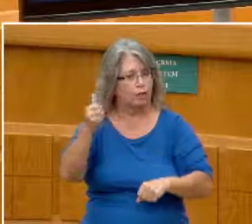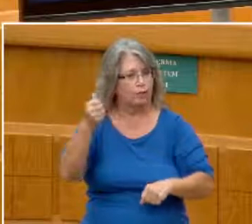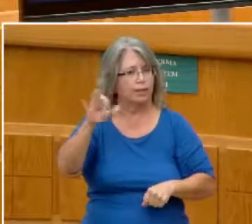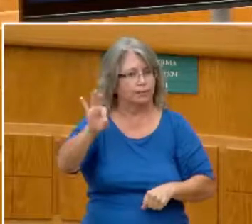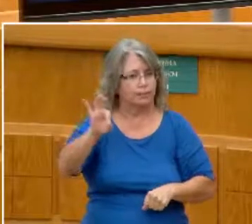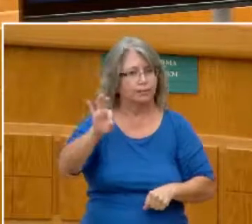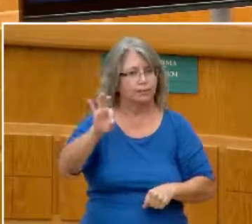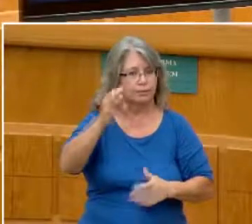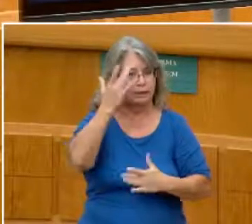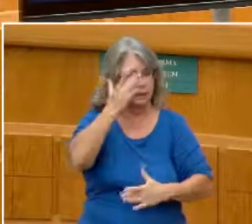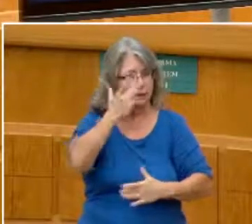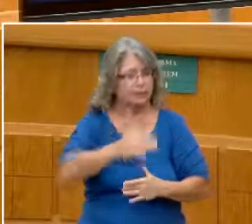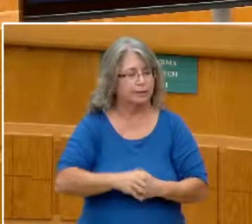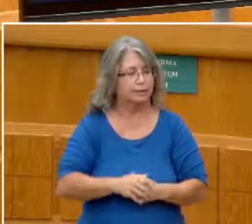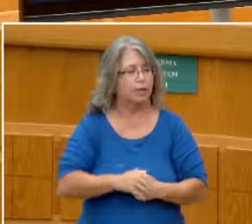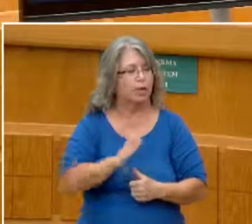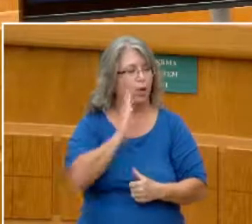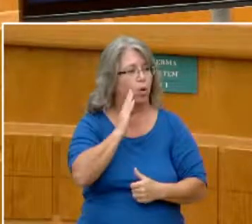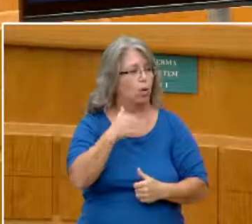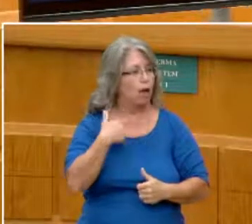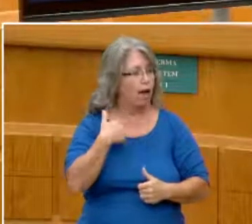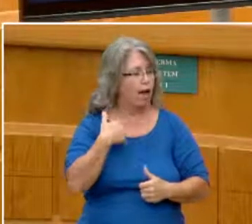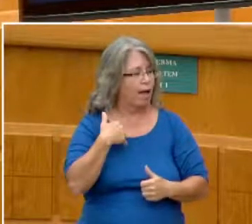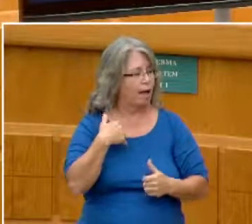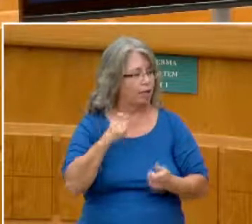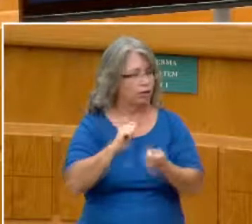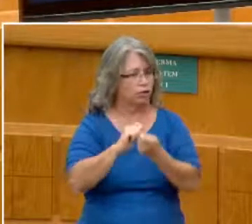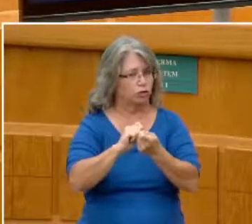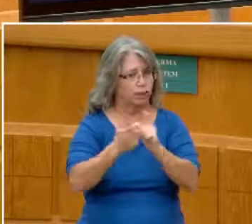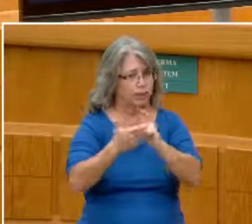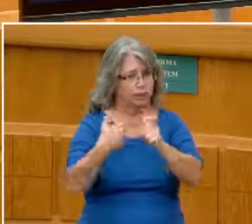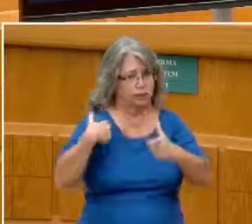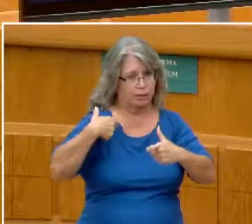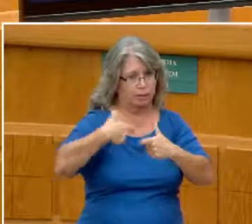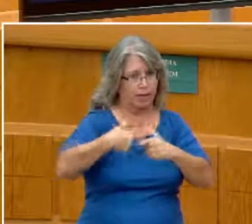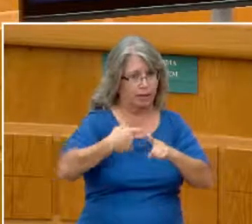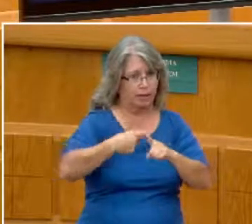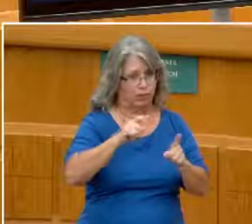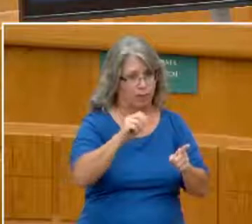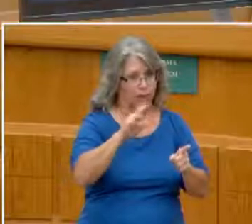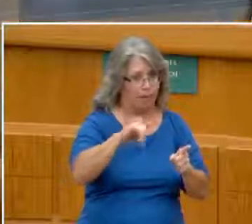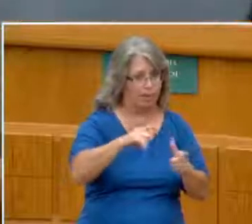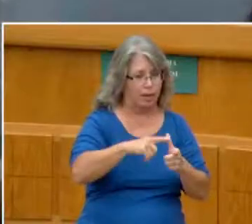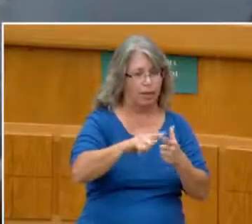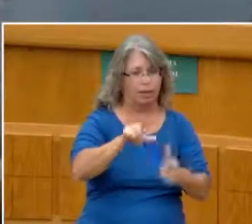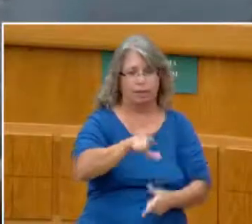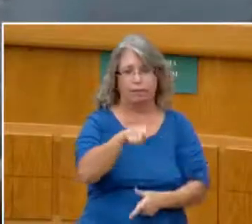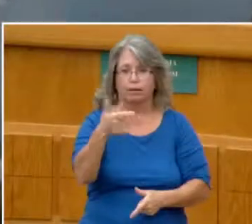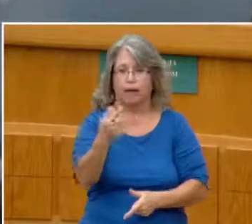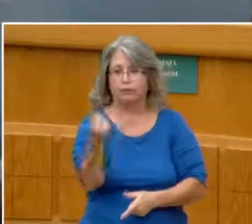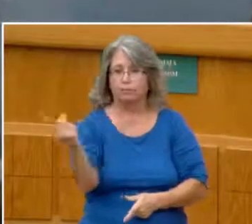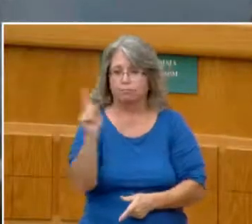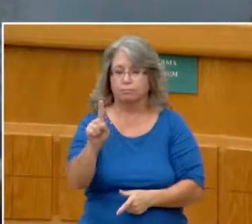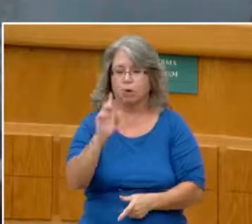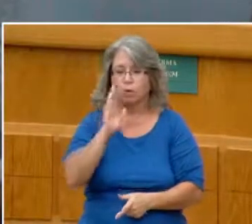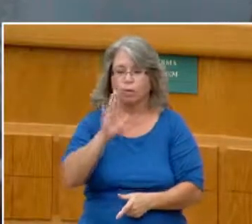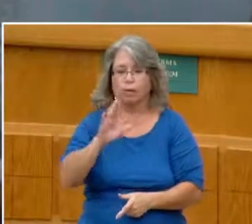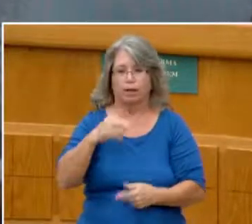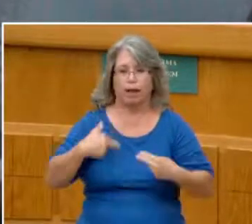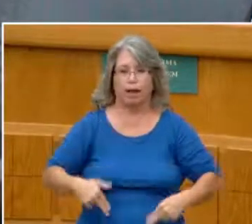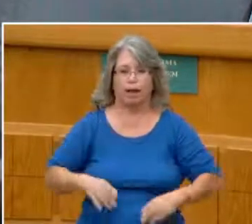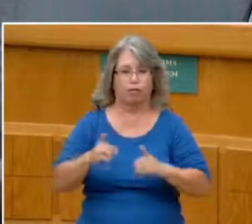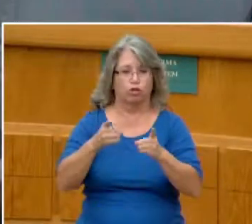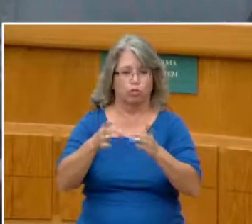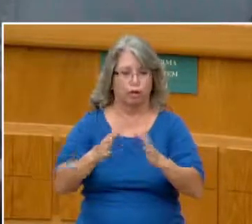then we will hear from our director, Annette Rodriguez. Quiero agradecer al Distrito de Salud Pública de la ciudad y el condado